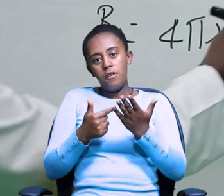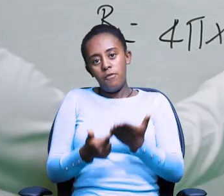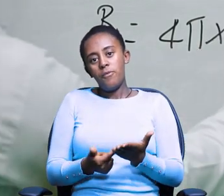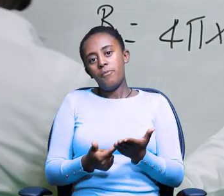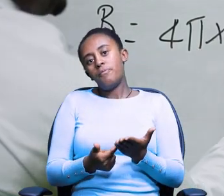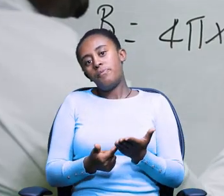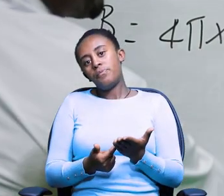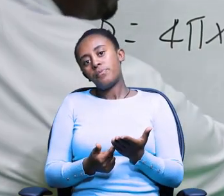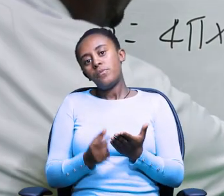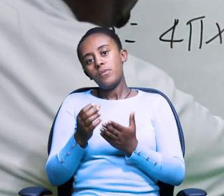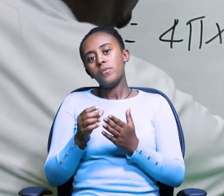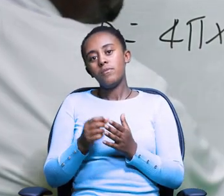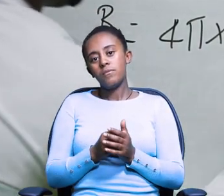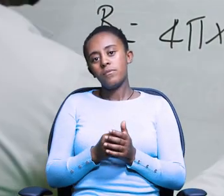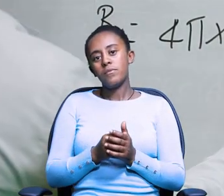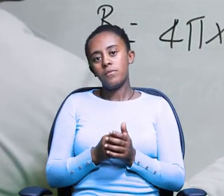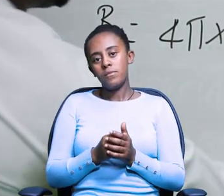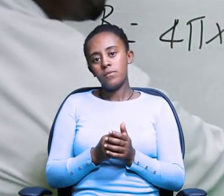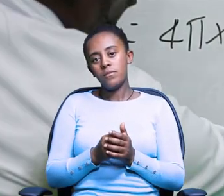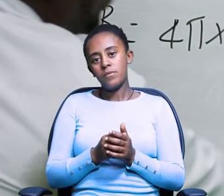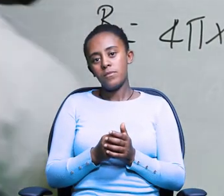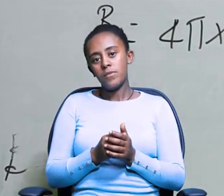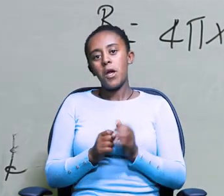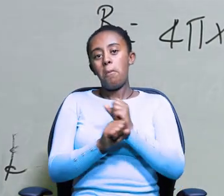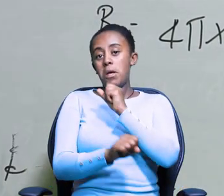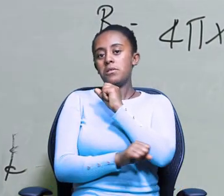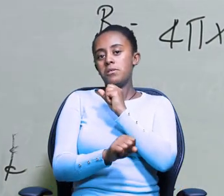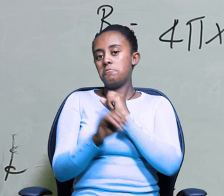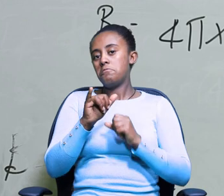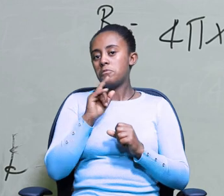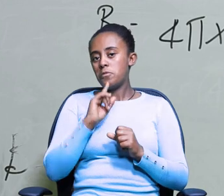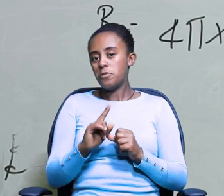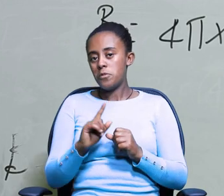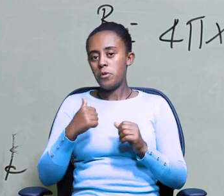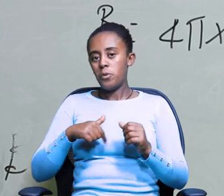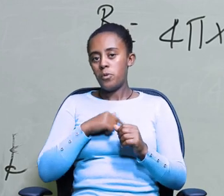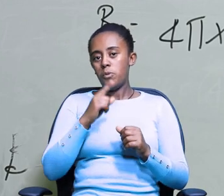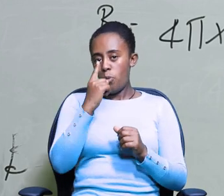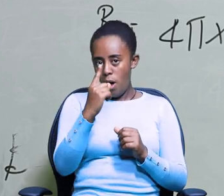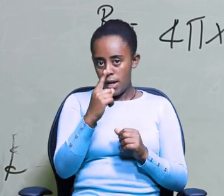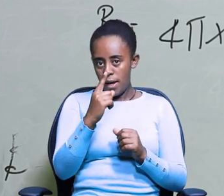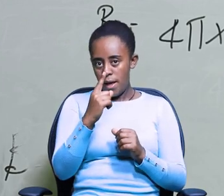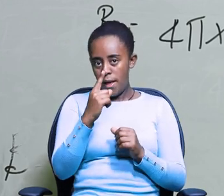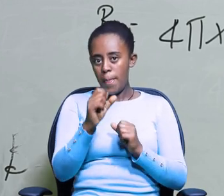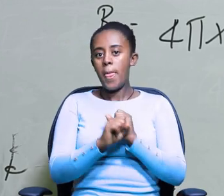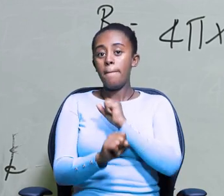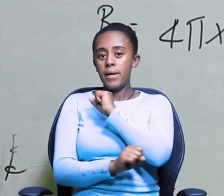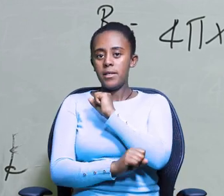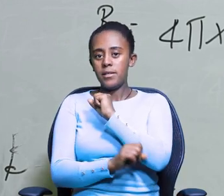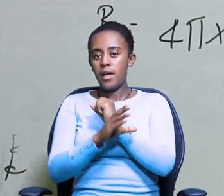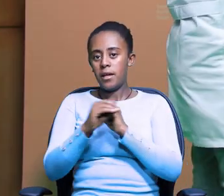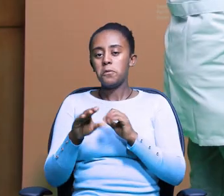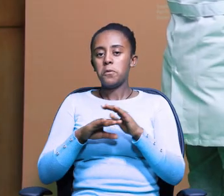Therefore, taking the base, since the base or the base is common, we take one base, we add the